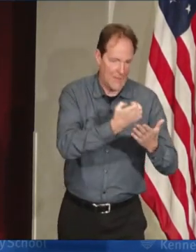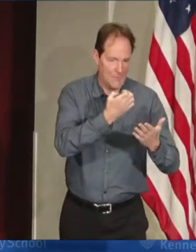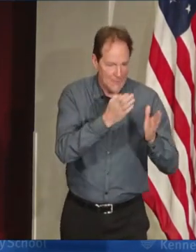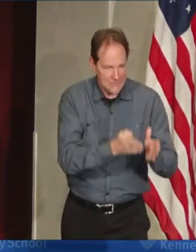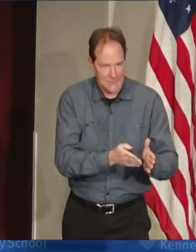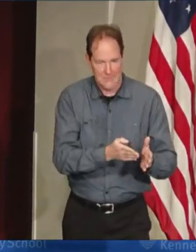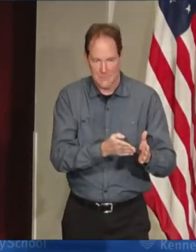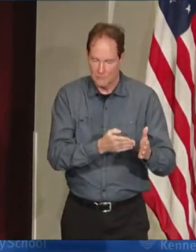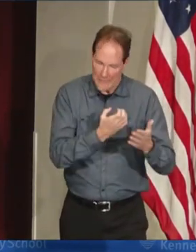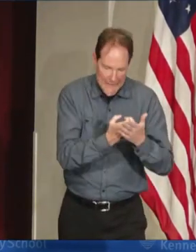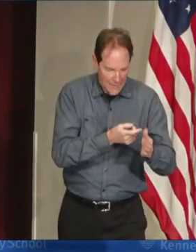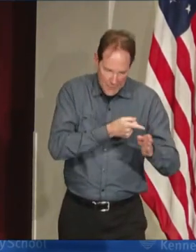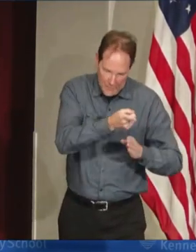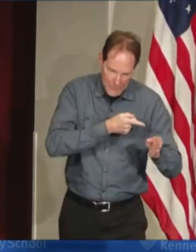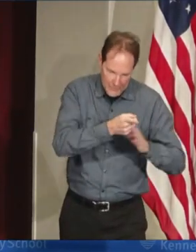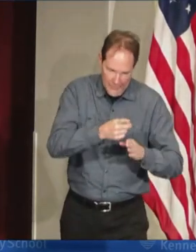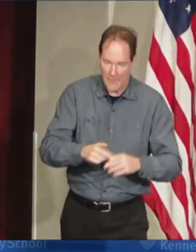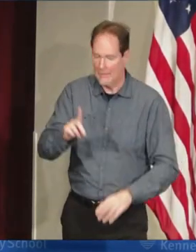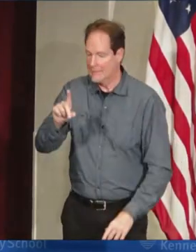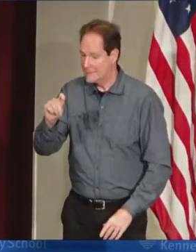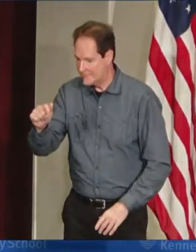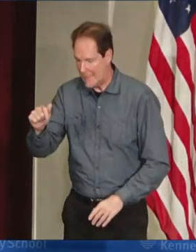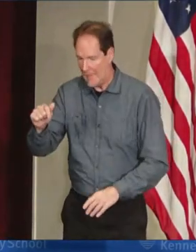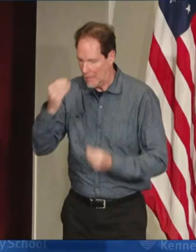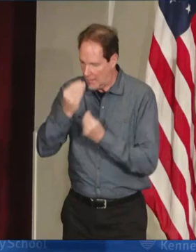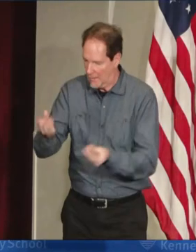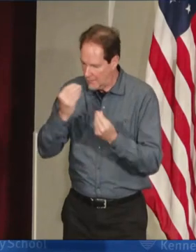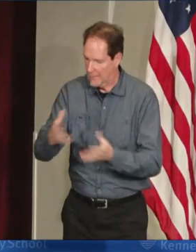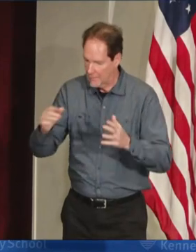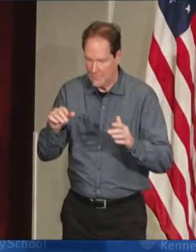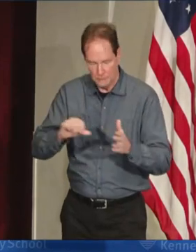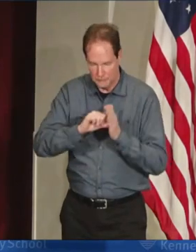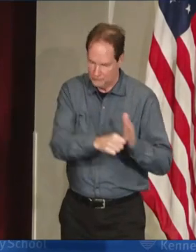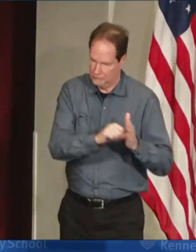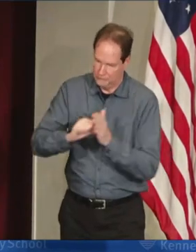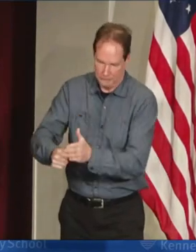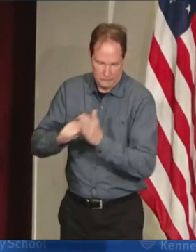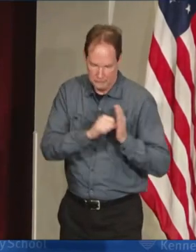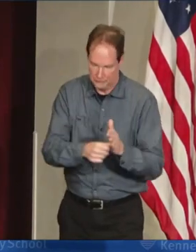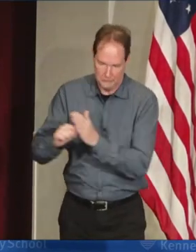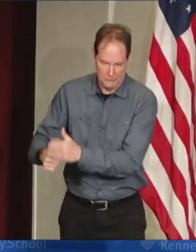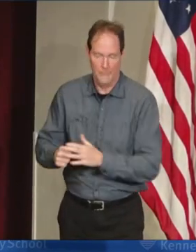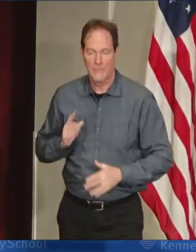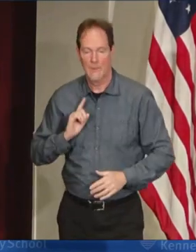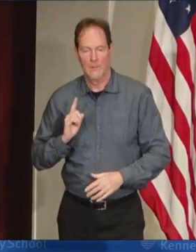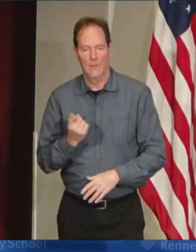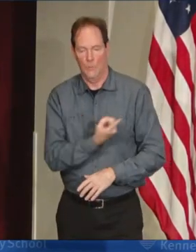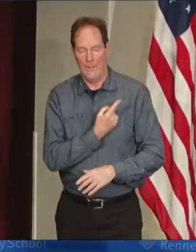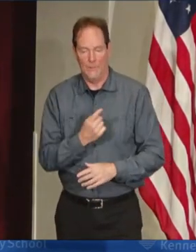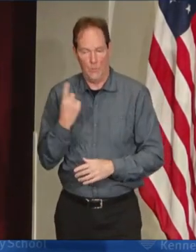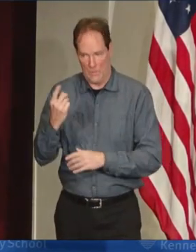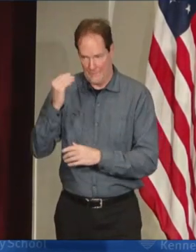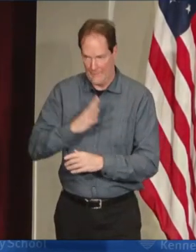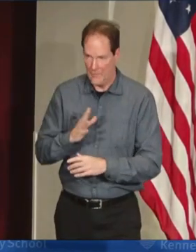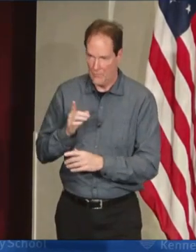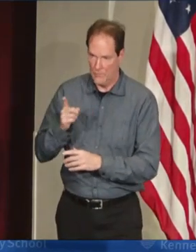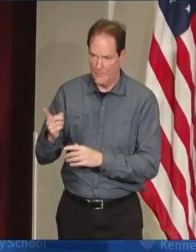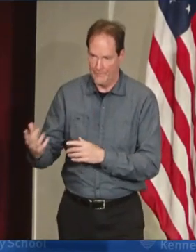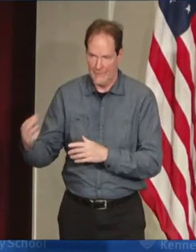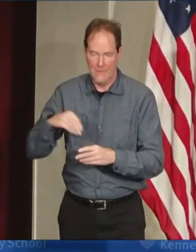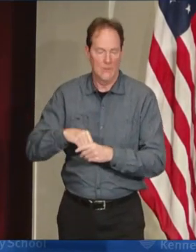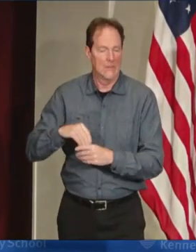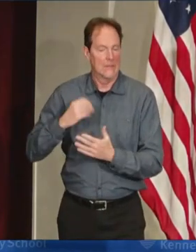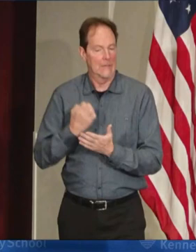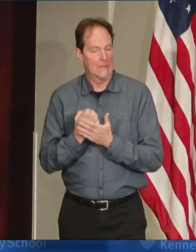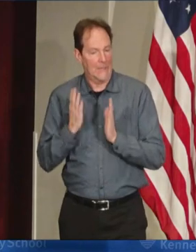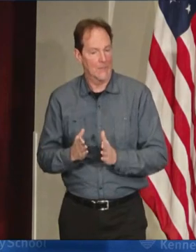economists, data, data, data. So we had been able to bring a fellow on who was an